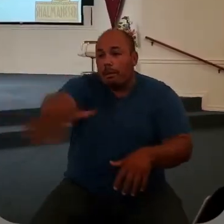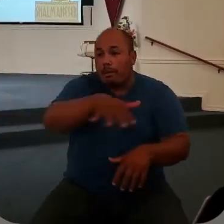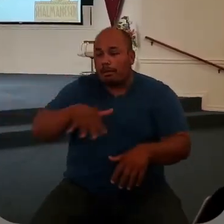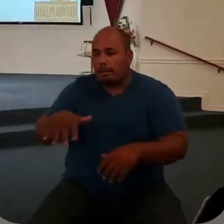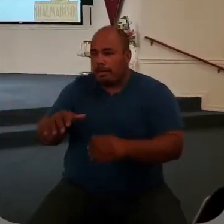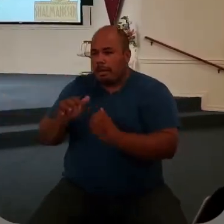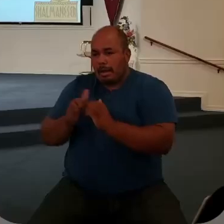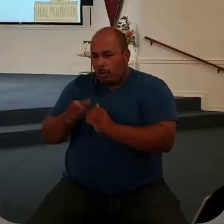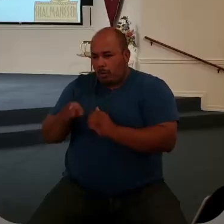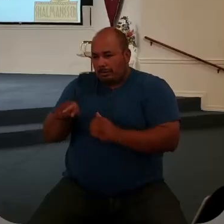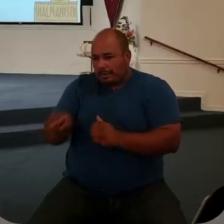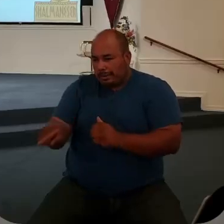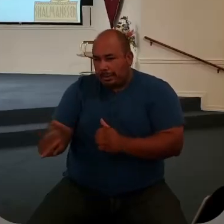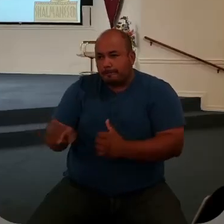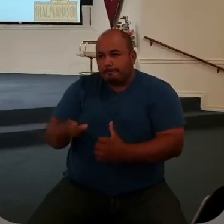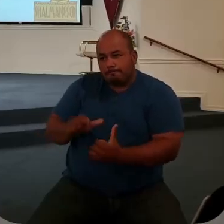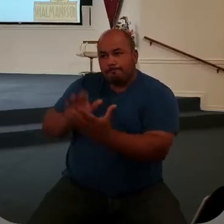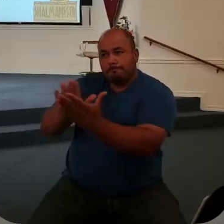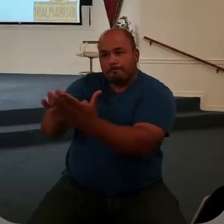the one true God?